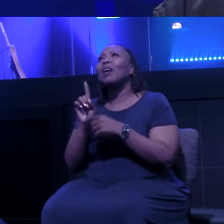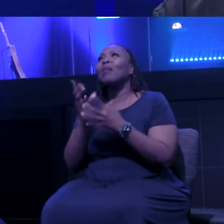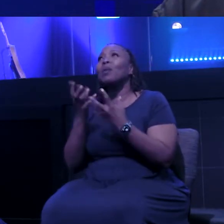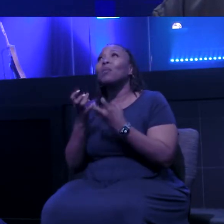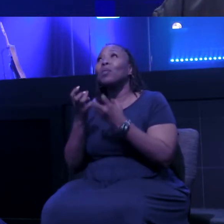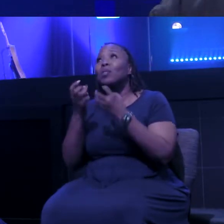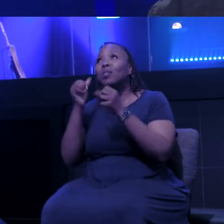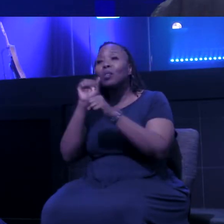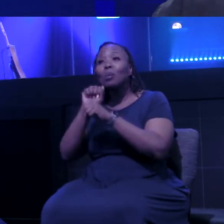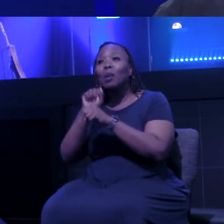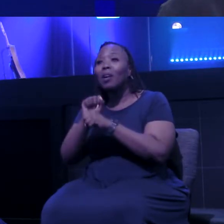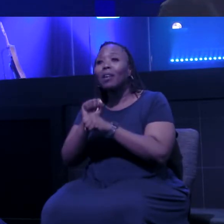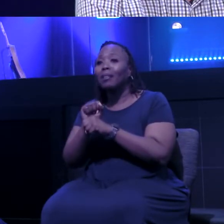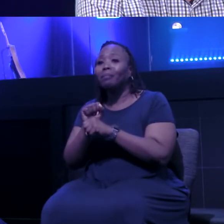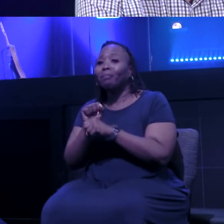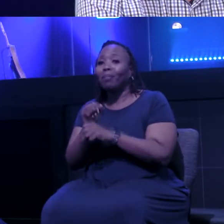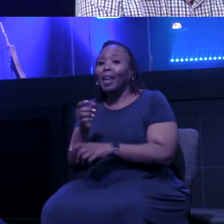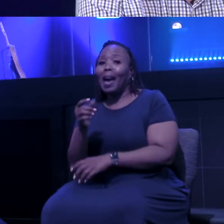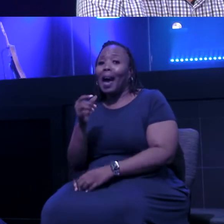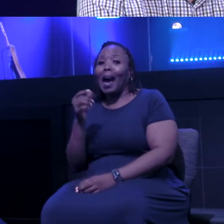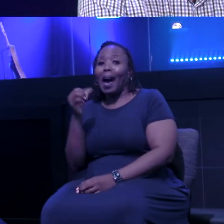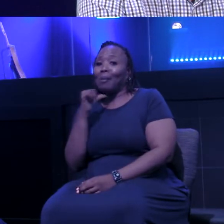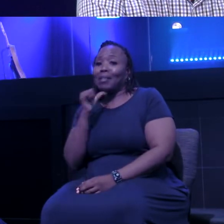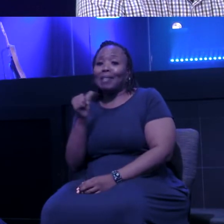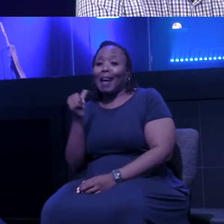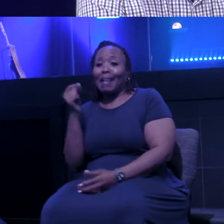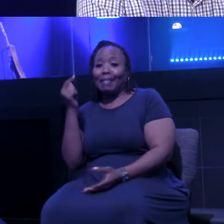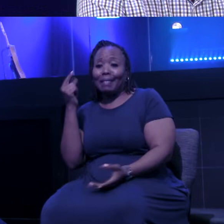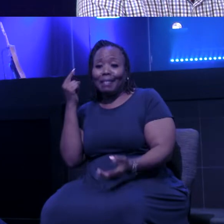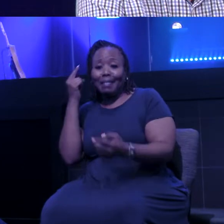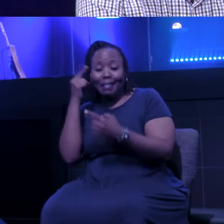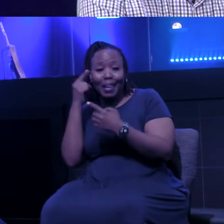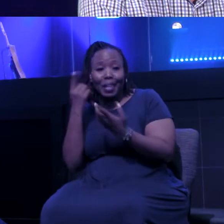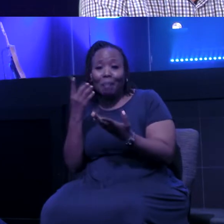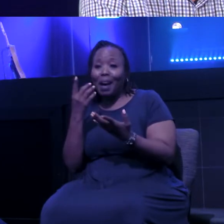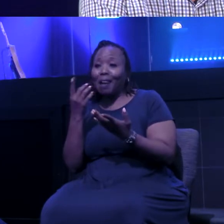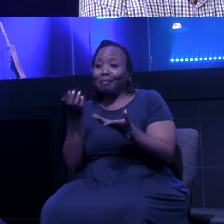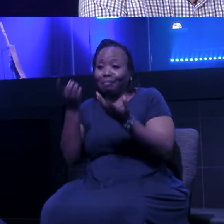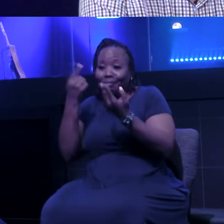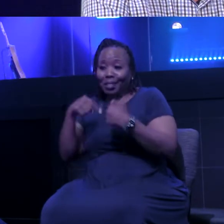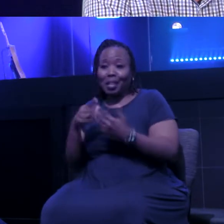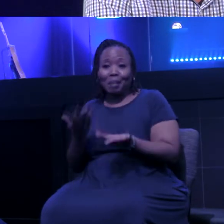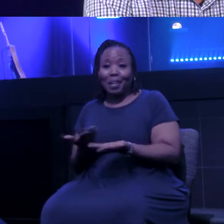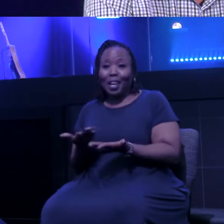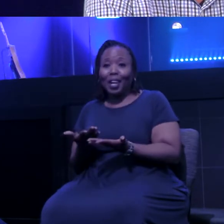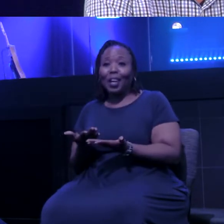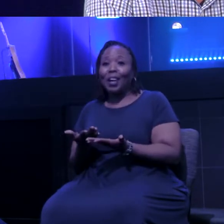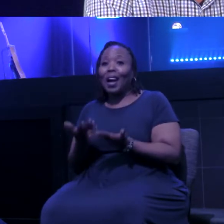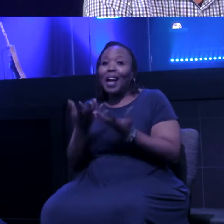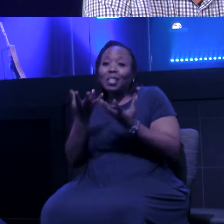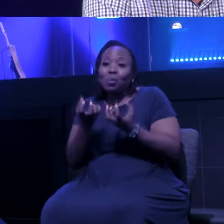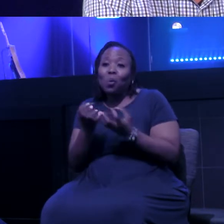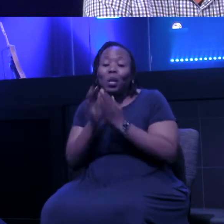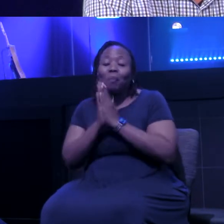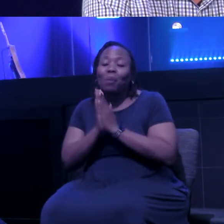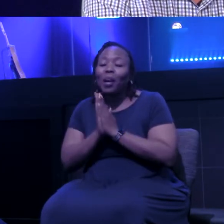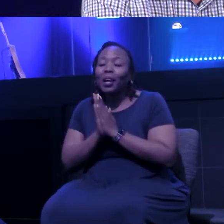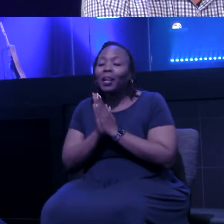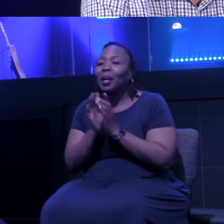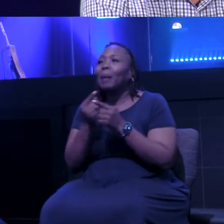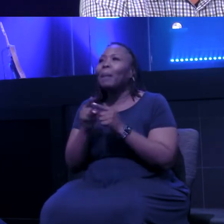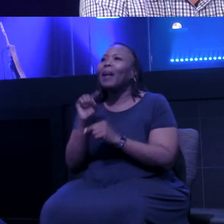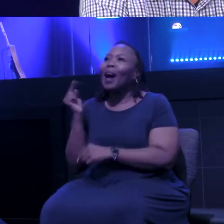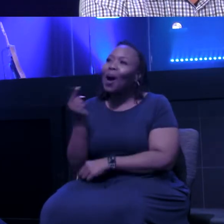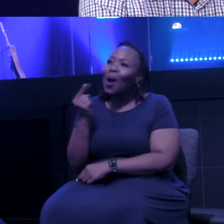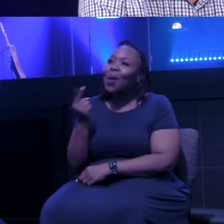us, I wasn't even thinking about coming here. It was just Scott, pray for us. And so, but I always looked